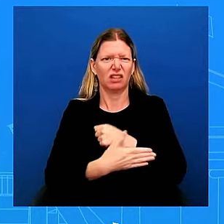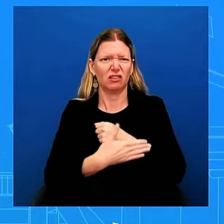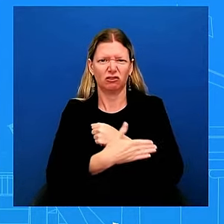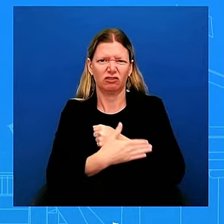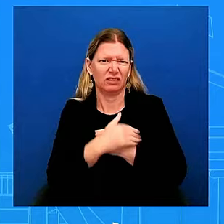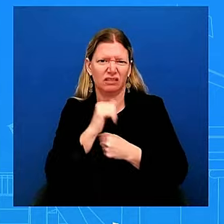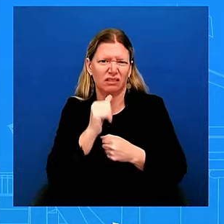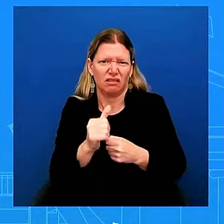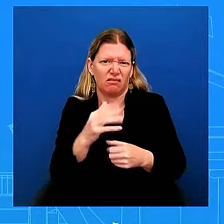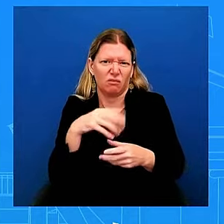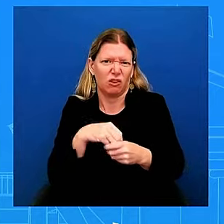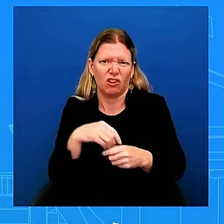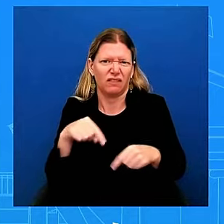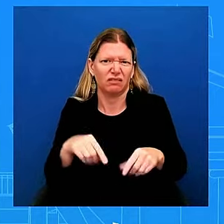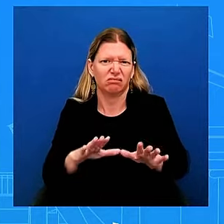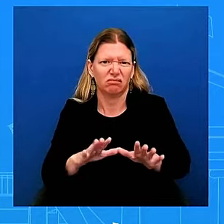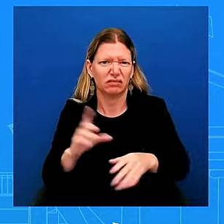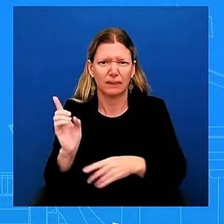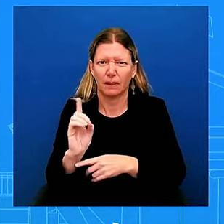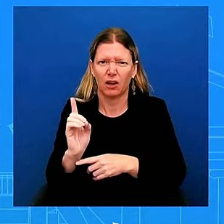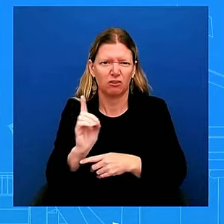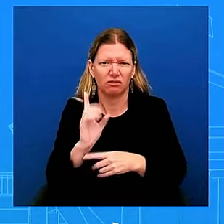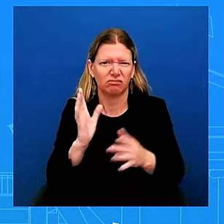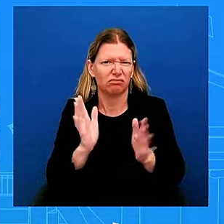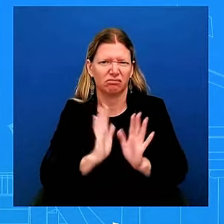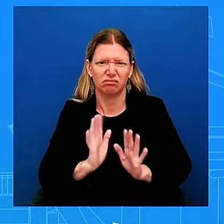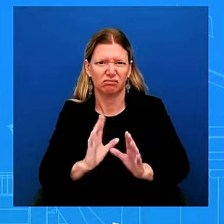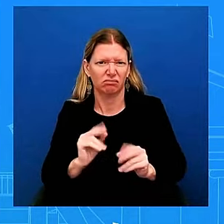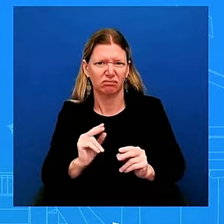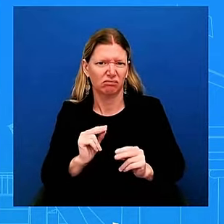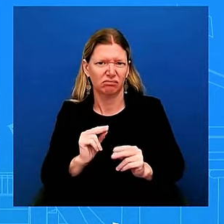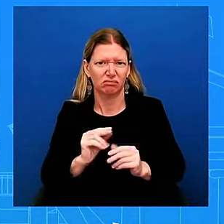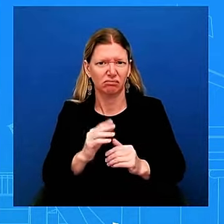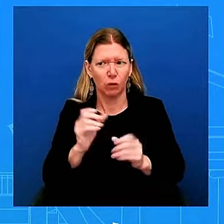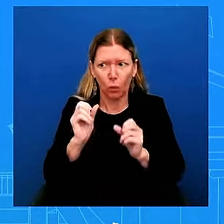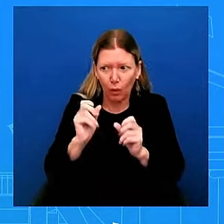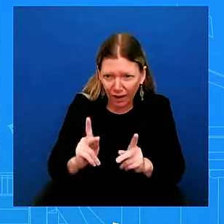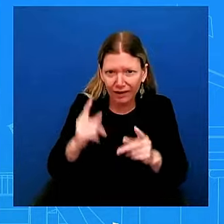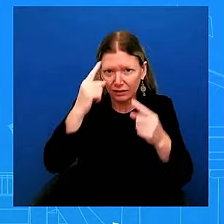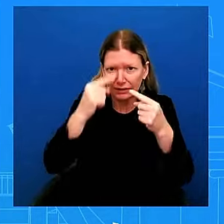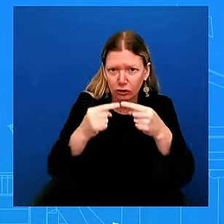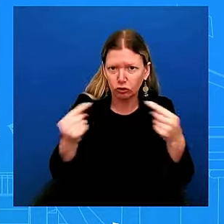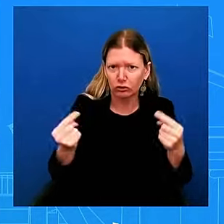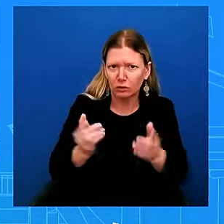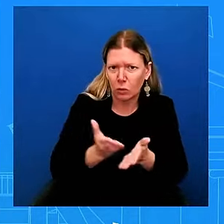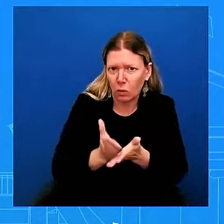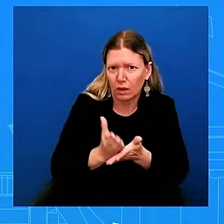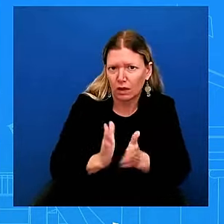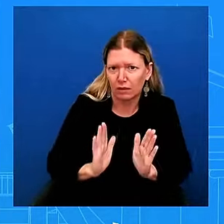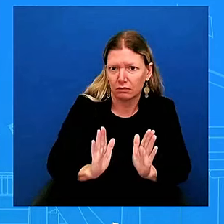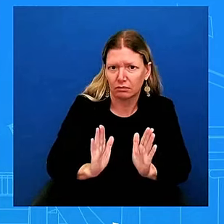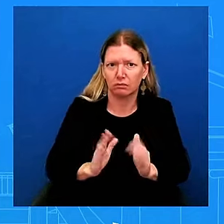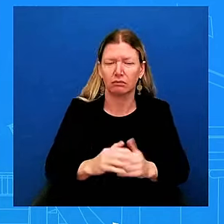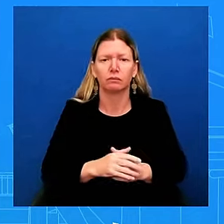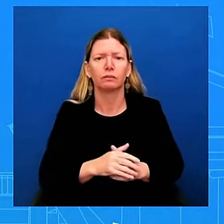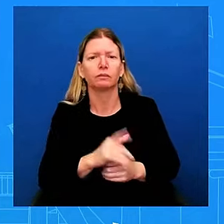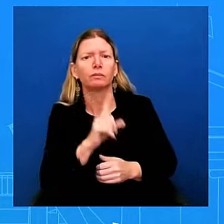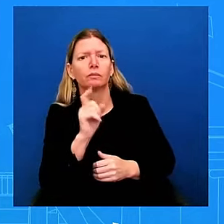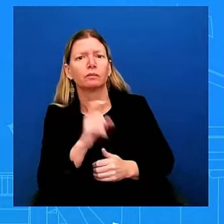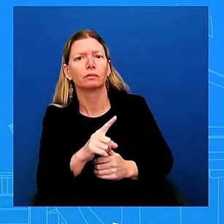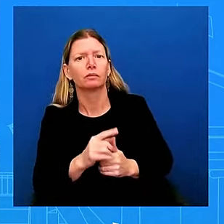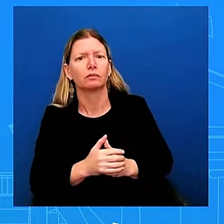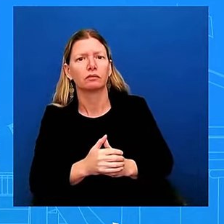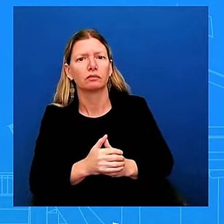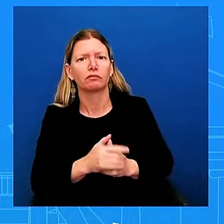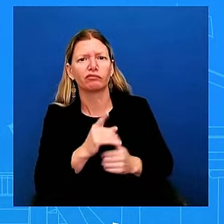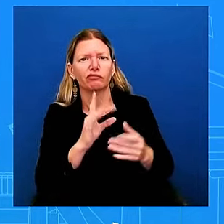differences. Got Annie. If we just take Jackie's timeline, the timeline that you just referenced, and move it back to 4 days